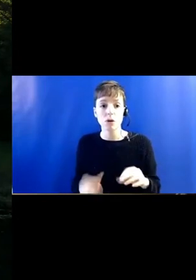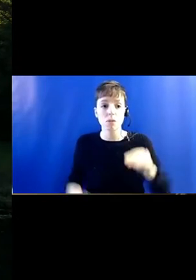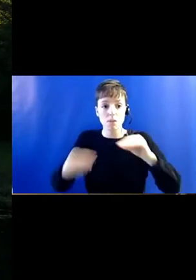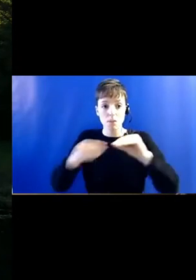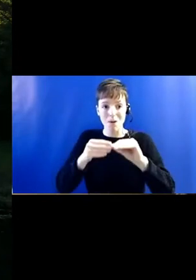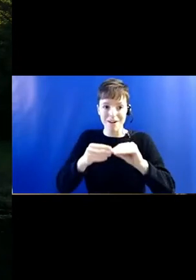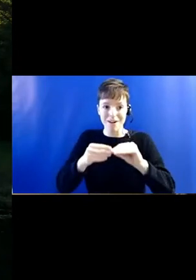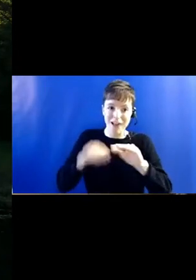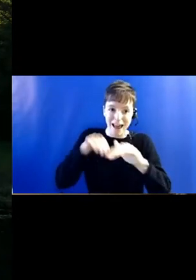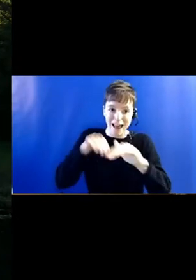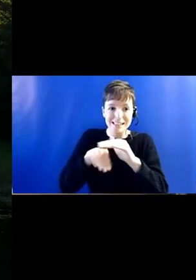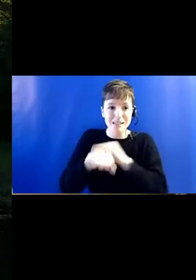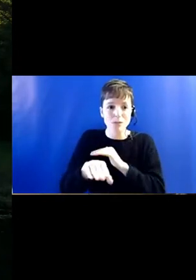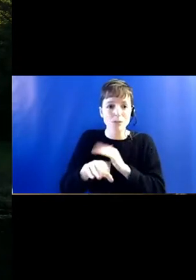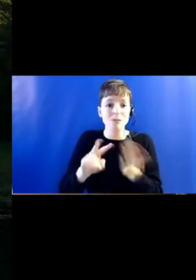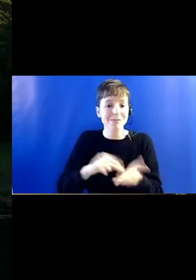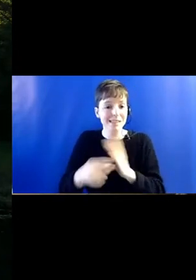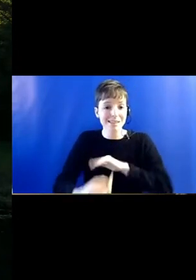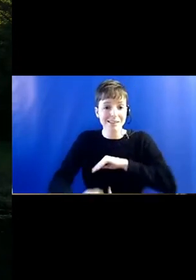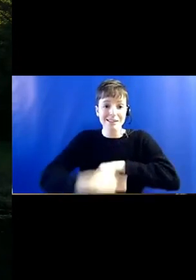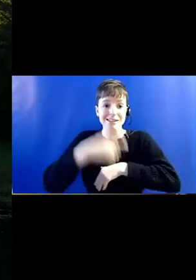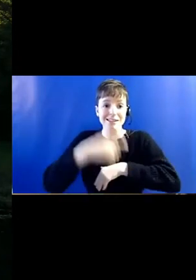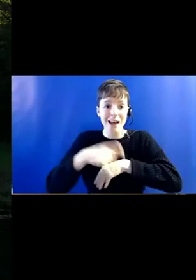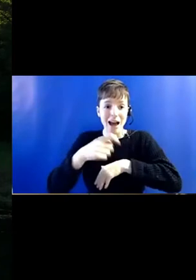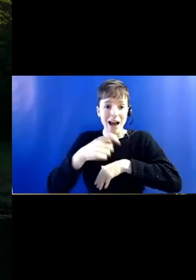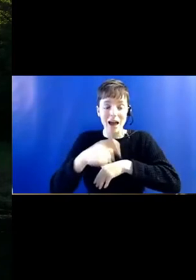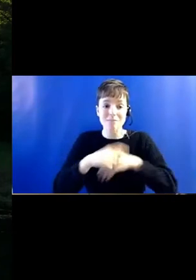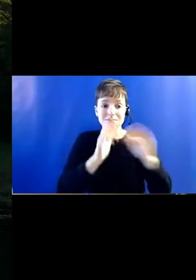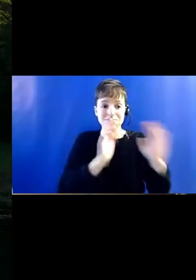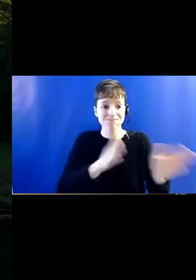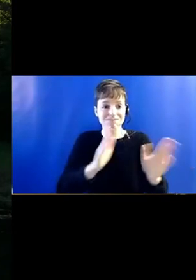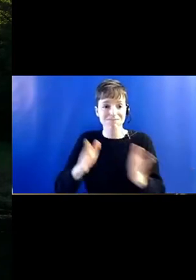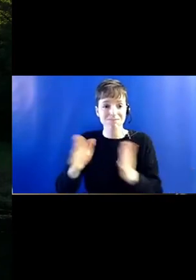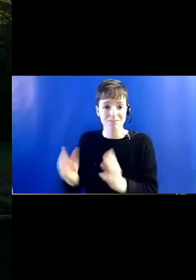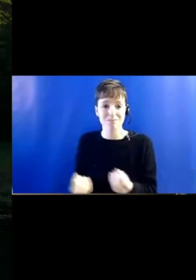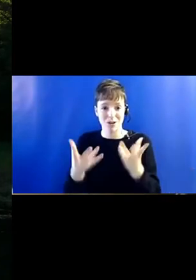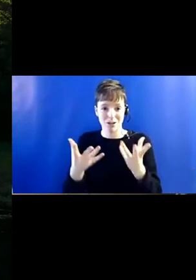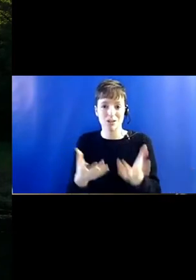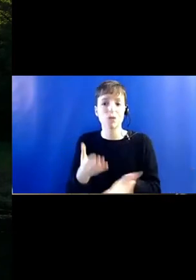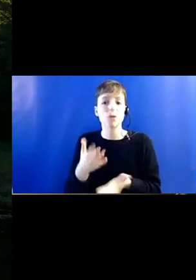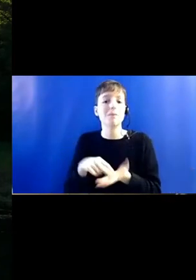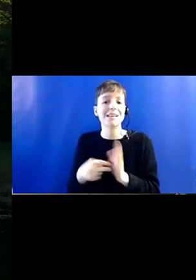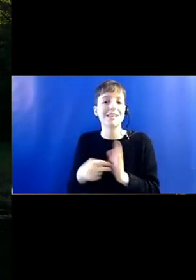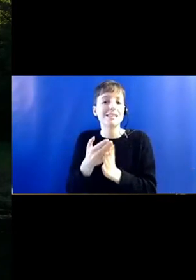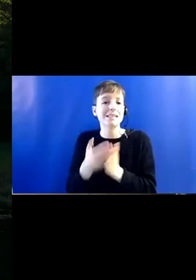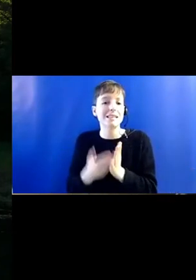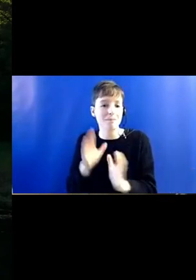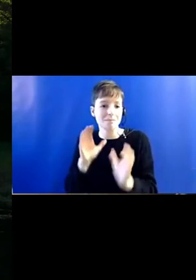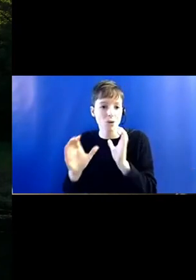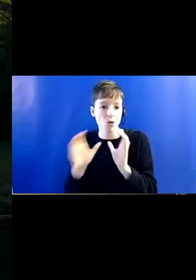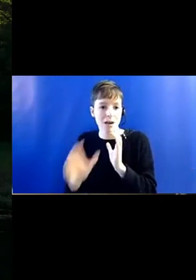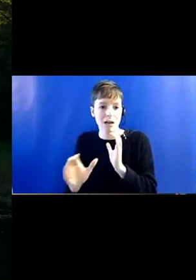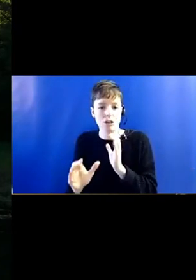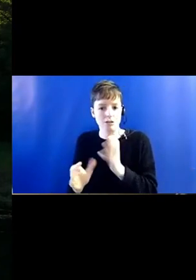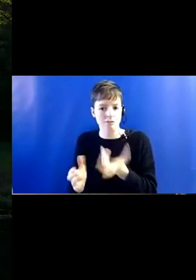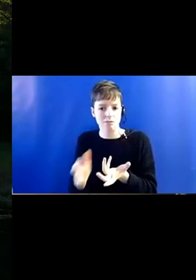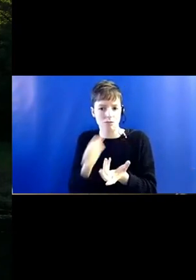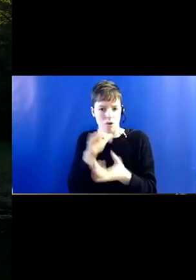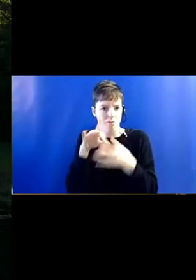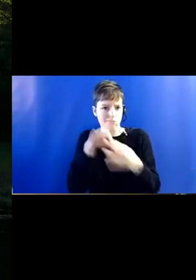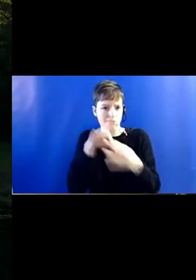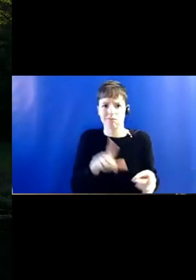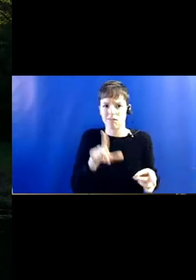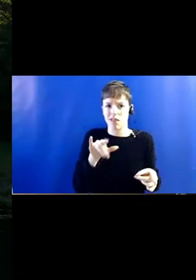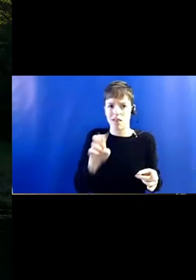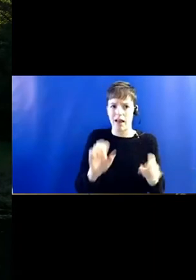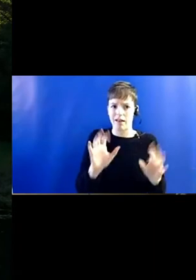approach, which involves part of our communication happening asynchronously. We have already sent you a few materials to